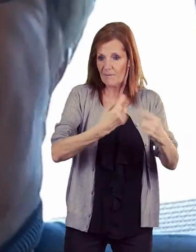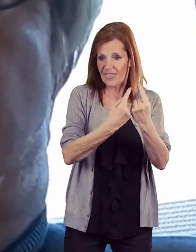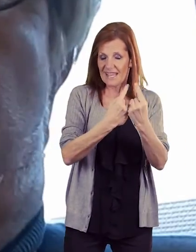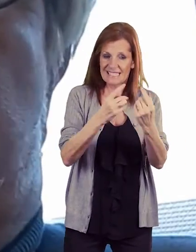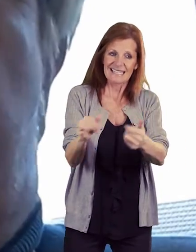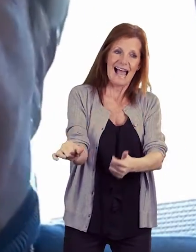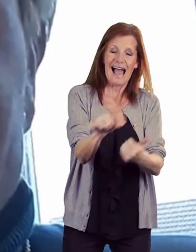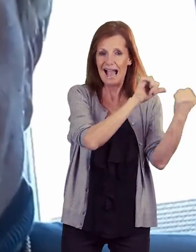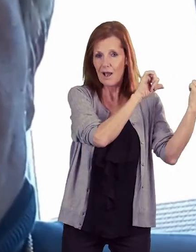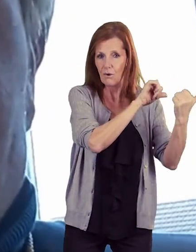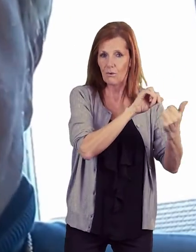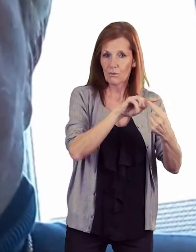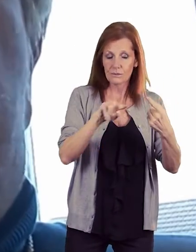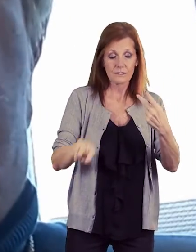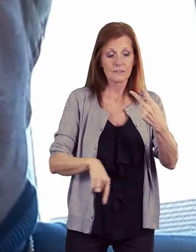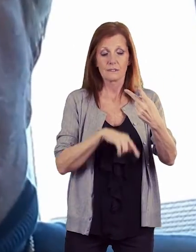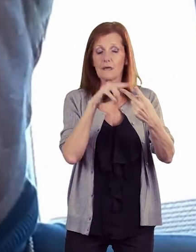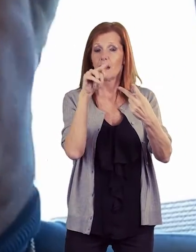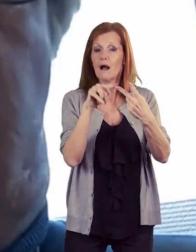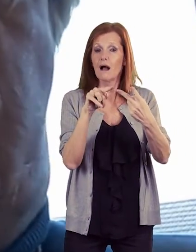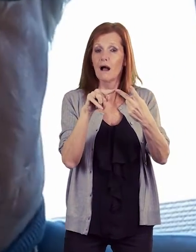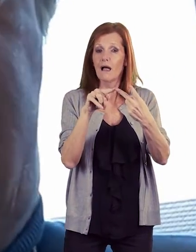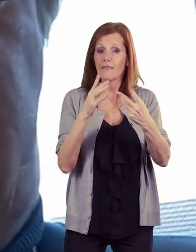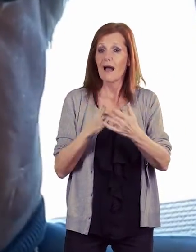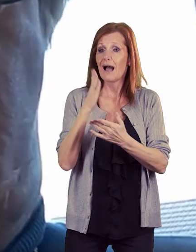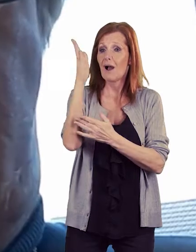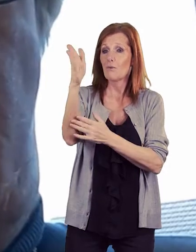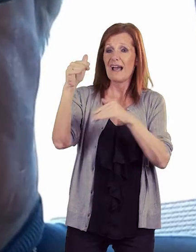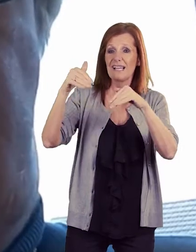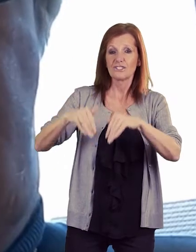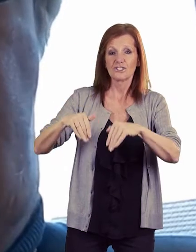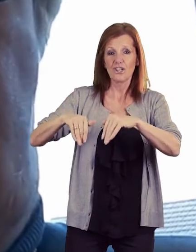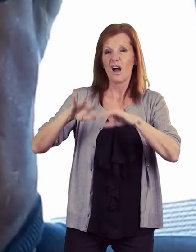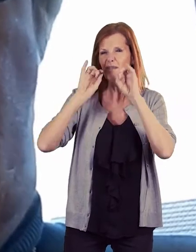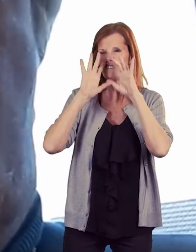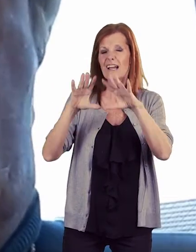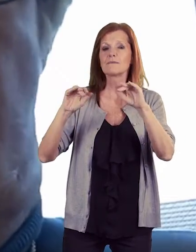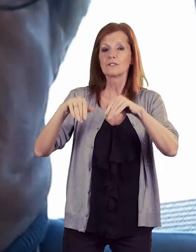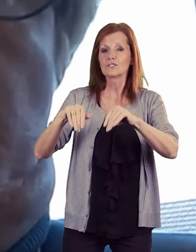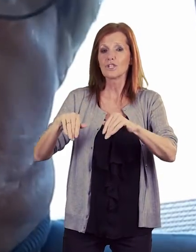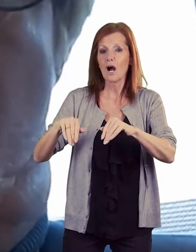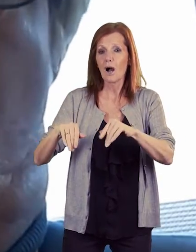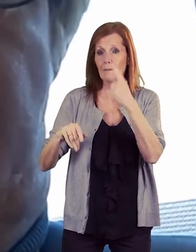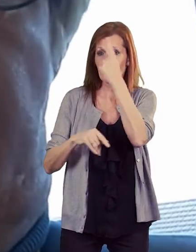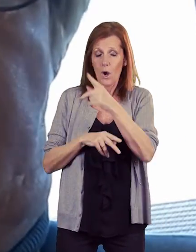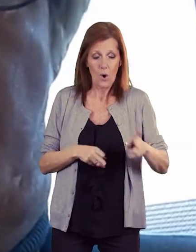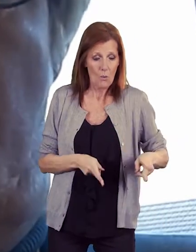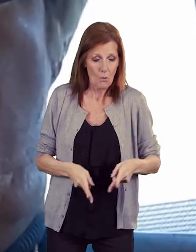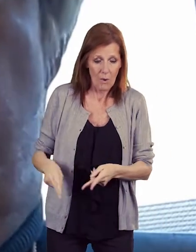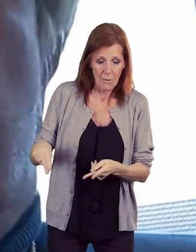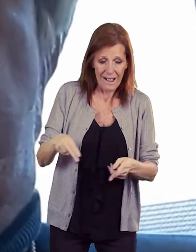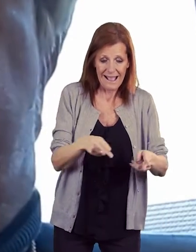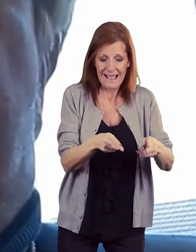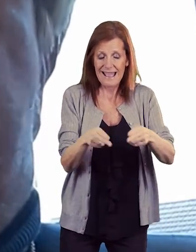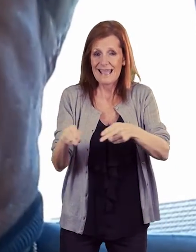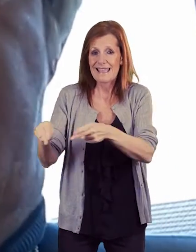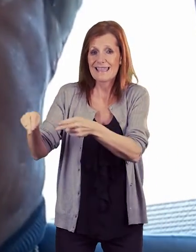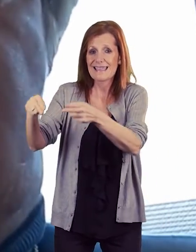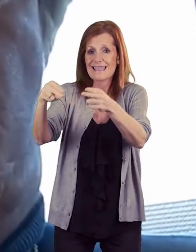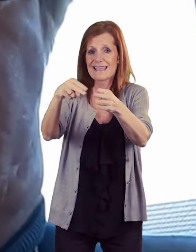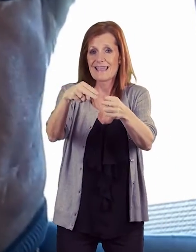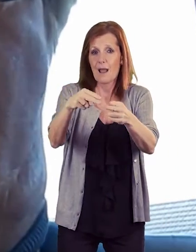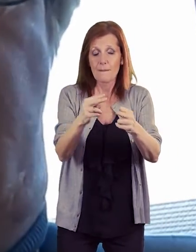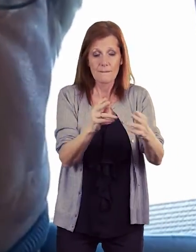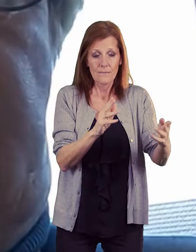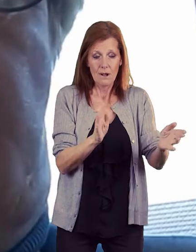toilets out. Yeah. And the other one was, I went to a chain store the other day and it was one way, but they